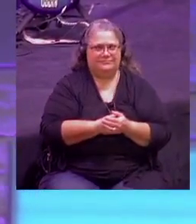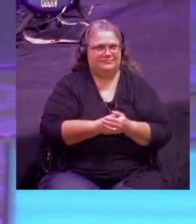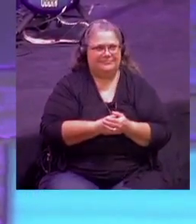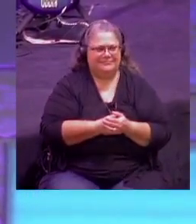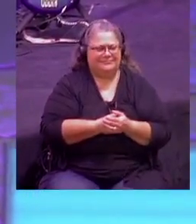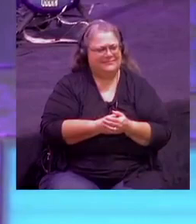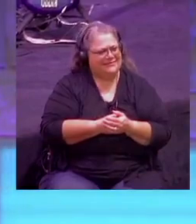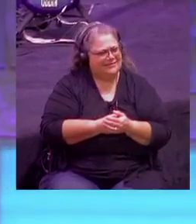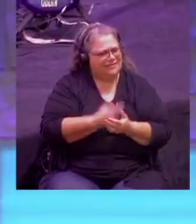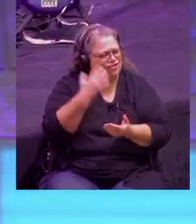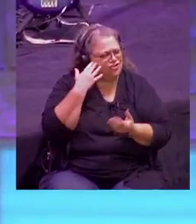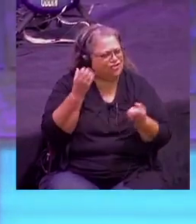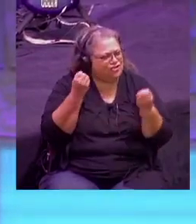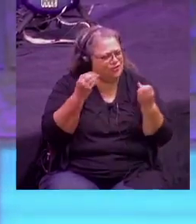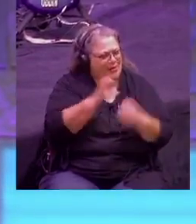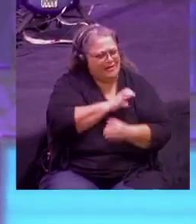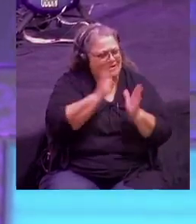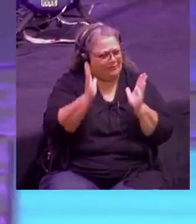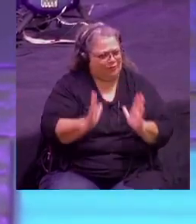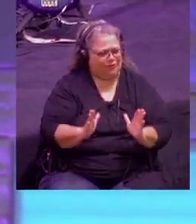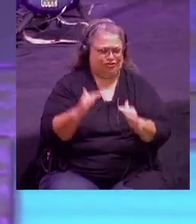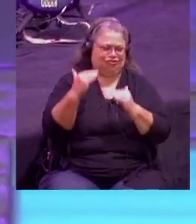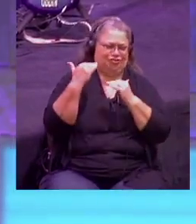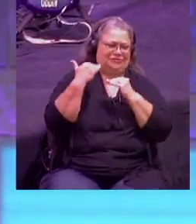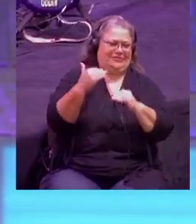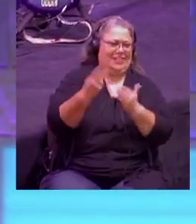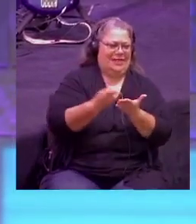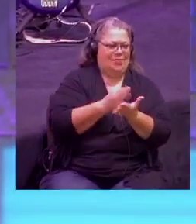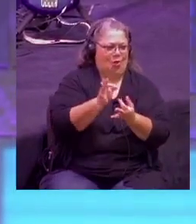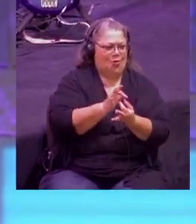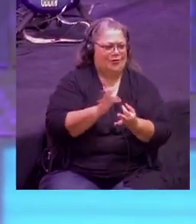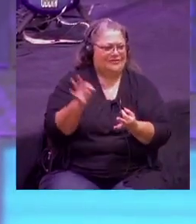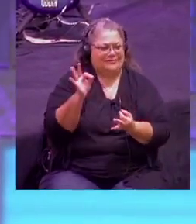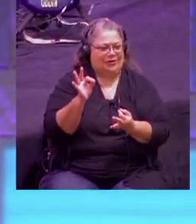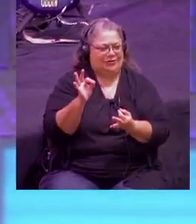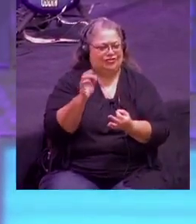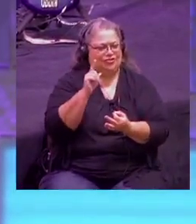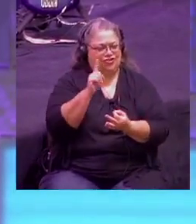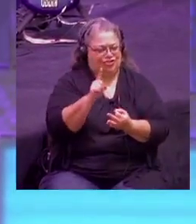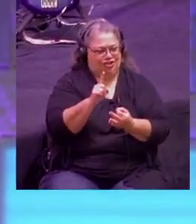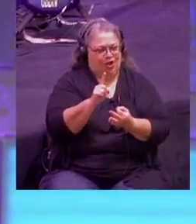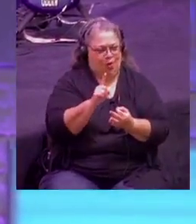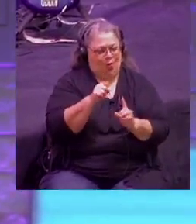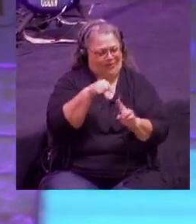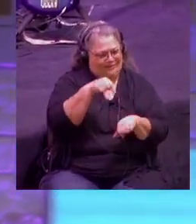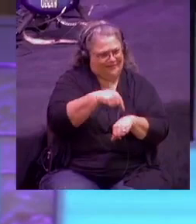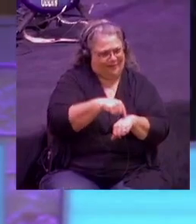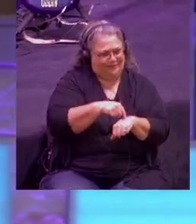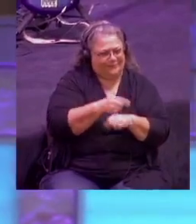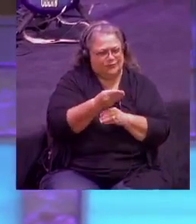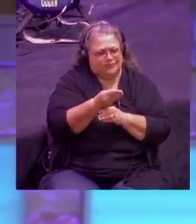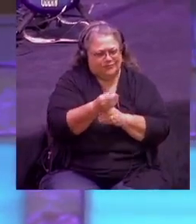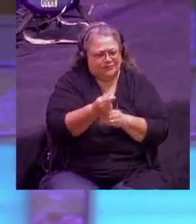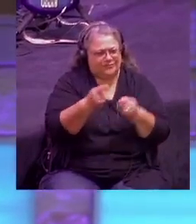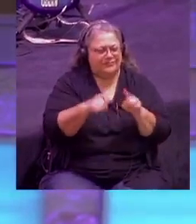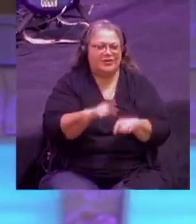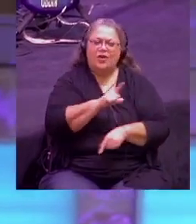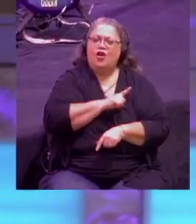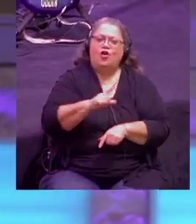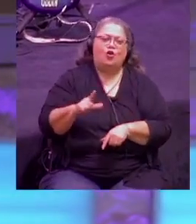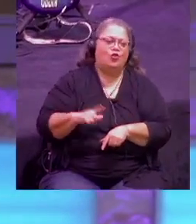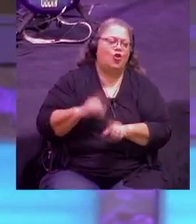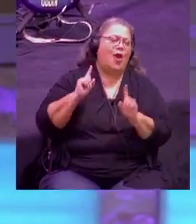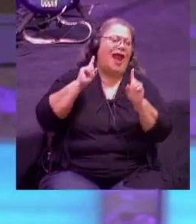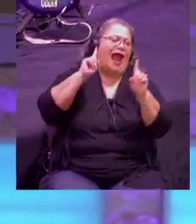Do you know how many Christians limit the Holy Spirit to an event or an occasion? And they say, no, I went to